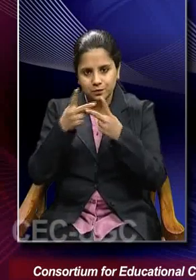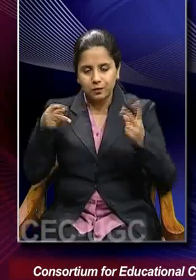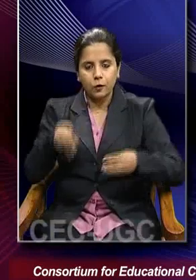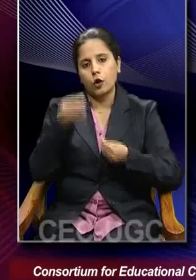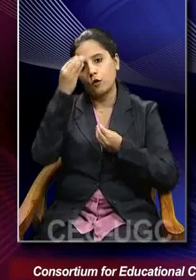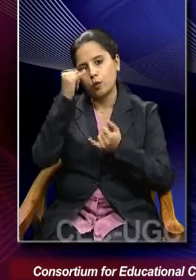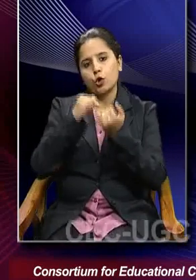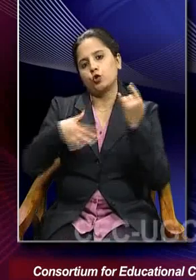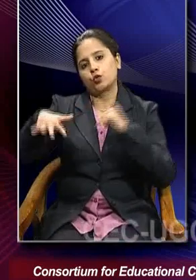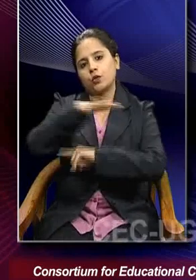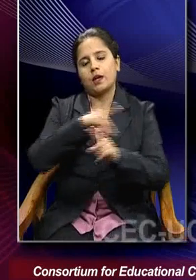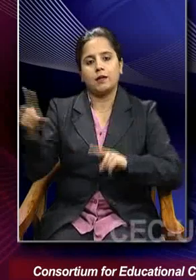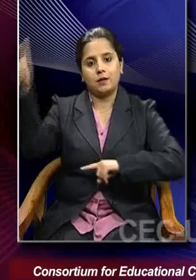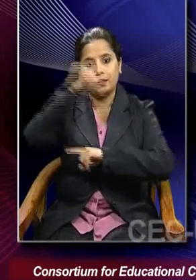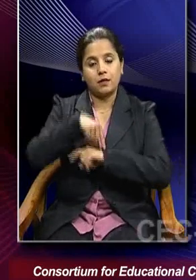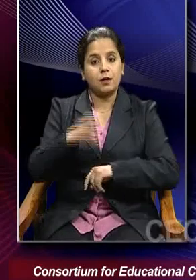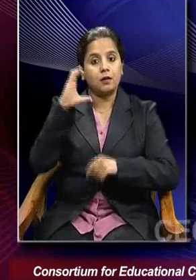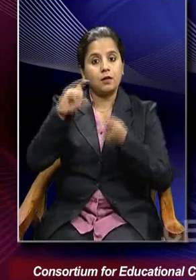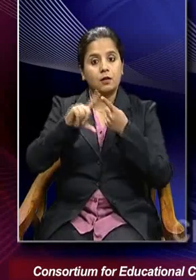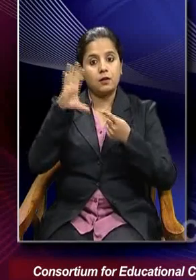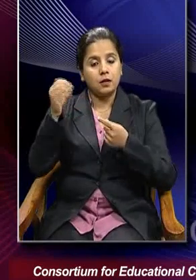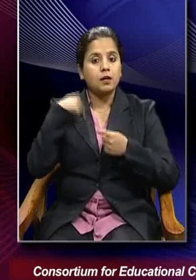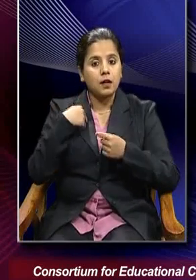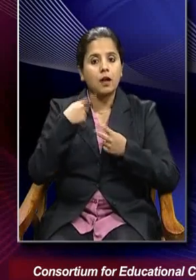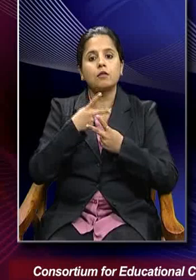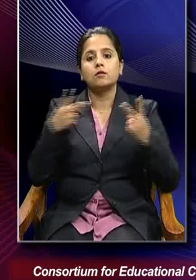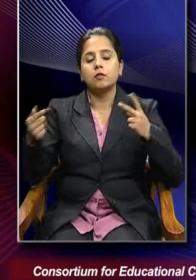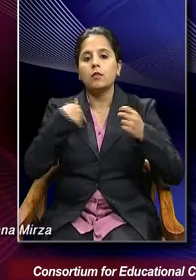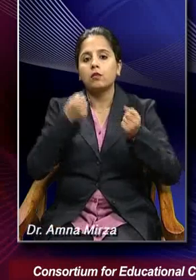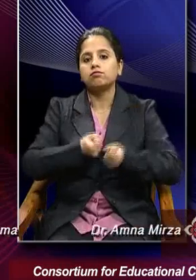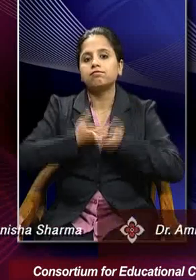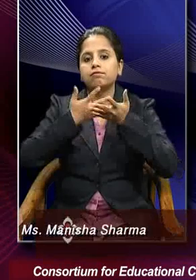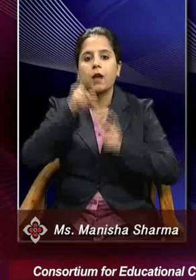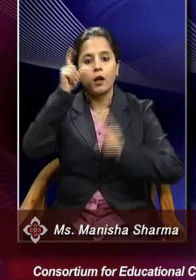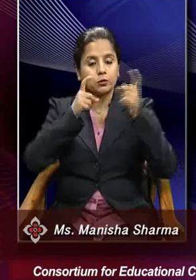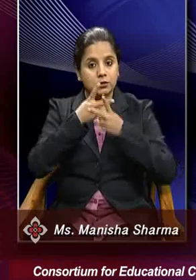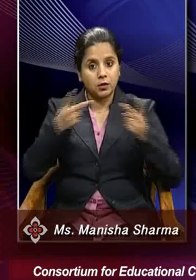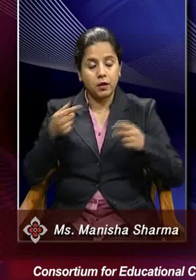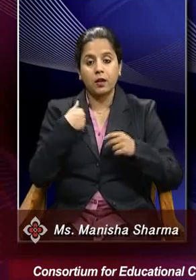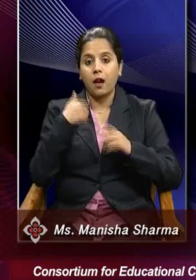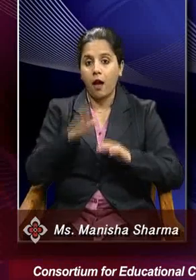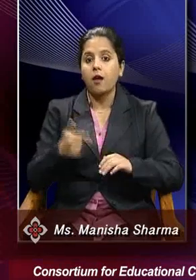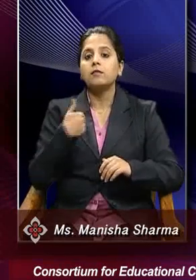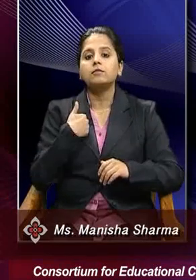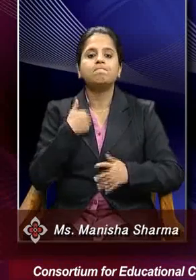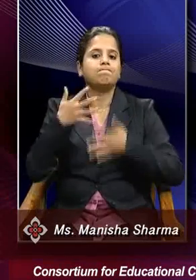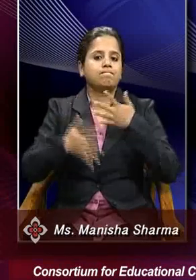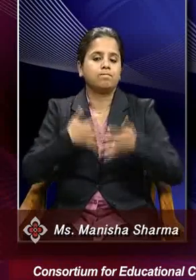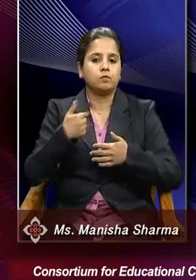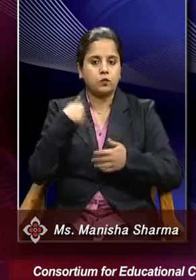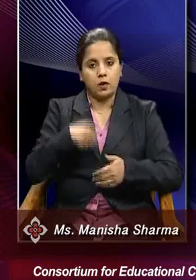the CEC lecture under Pratikatmak Abhivyakti series, with me is